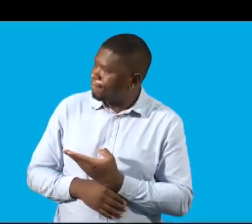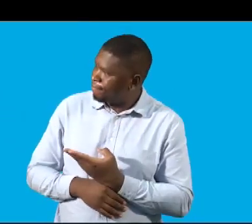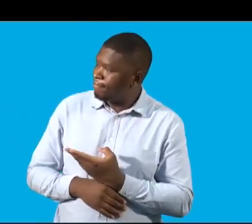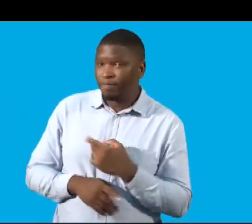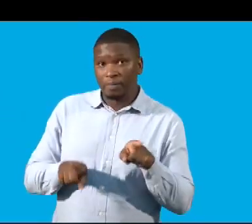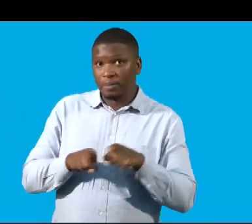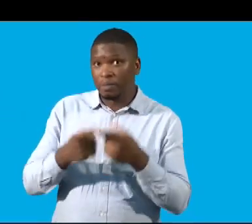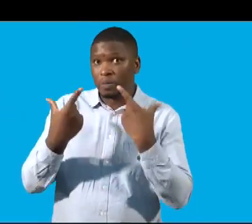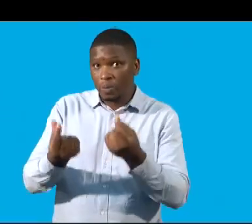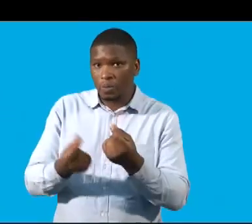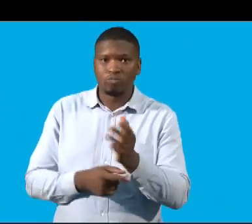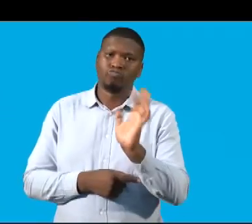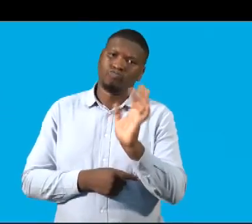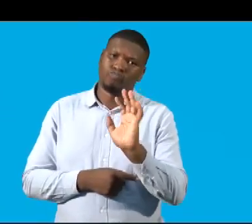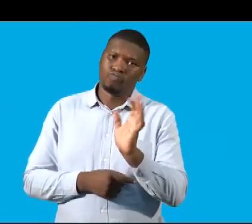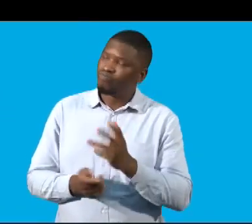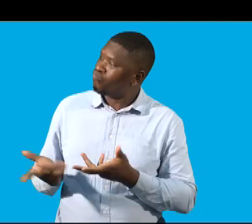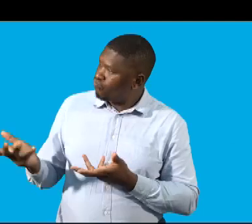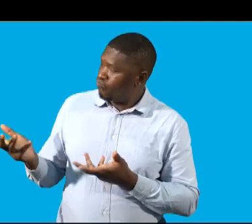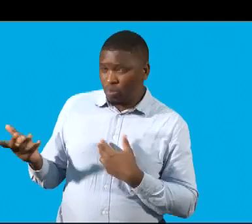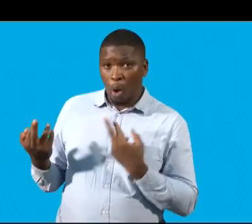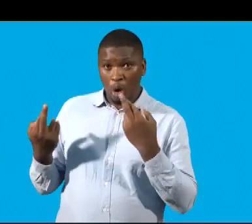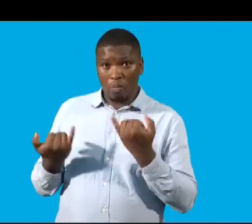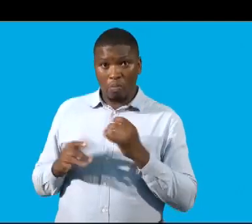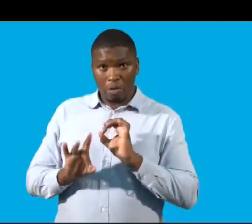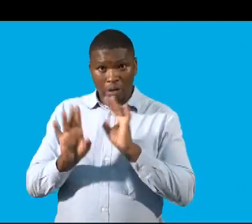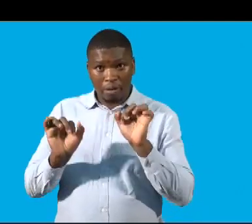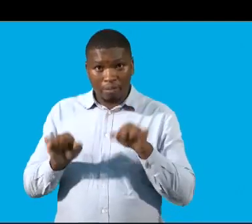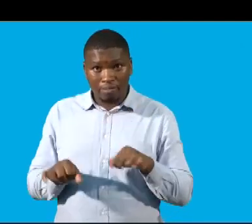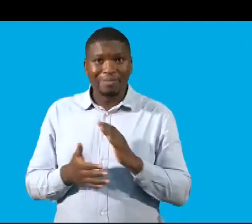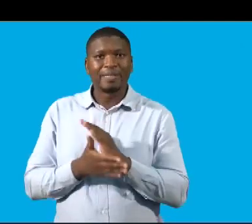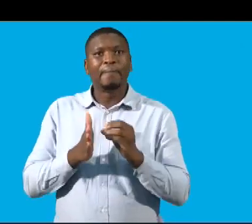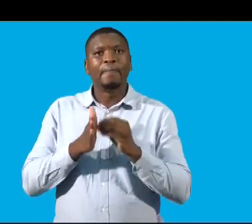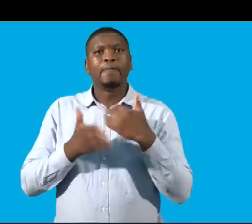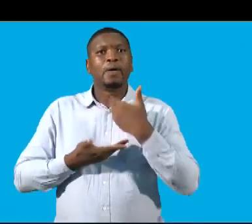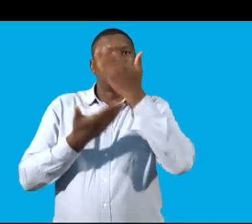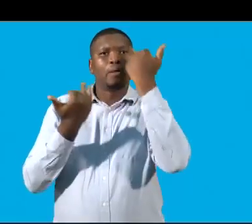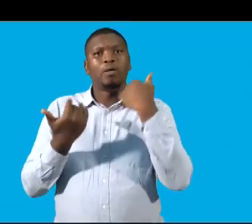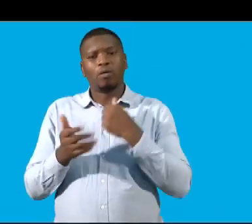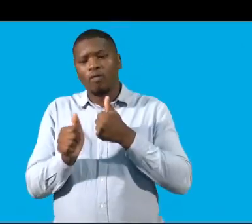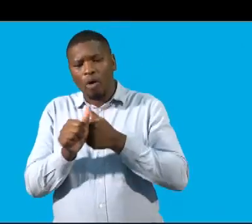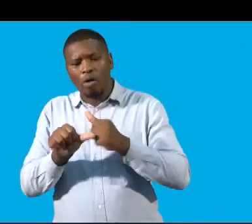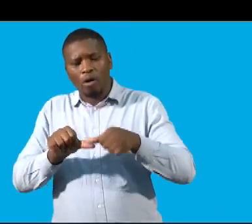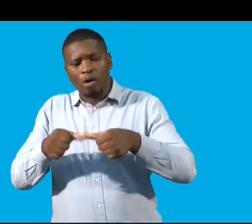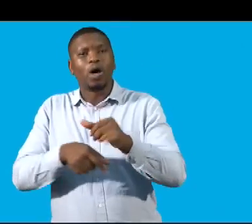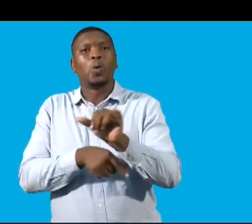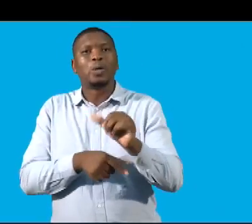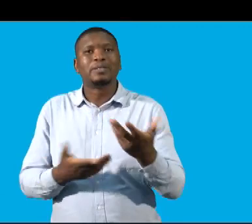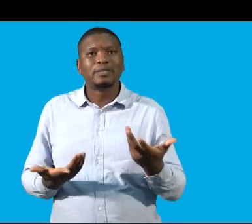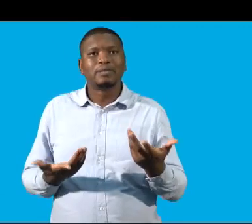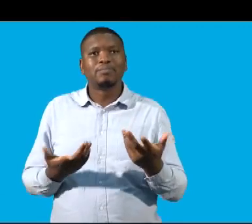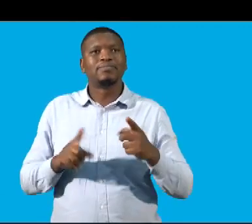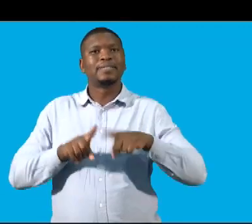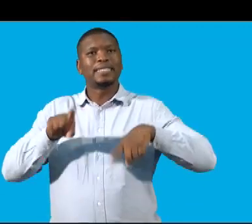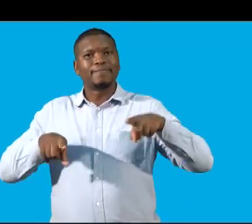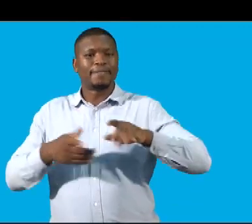the misconceptions which hopefully have been straightened out. Well, learners do not know which formula to use with